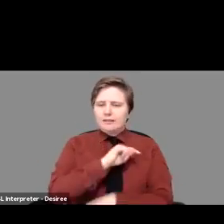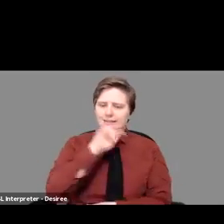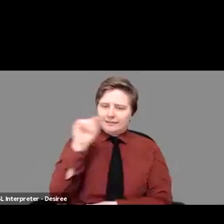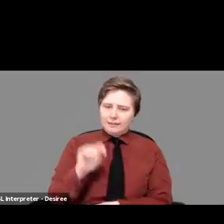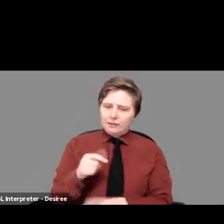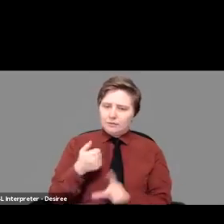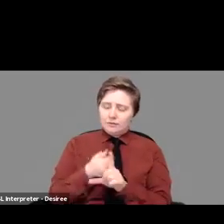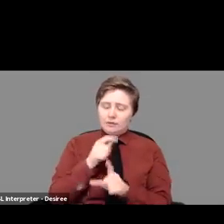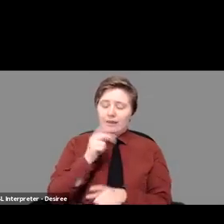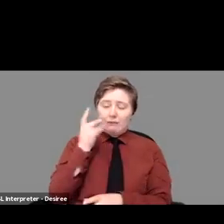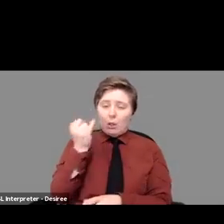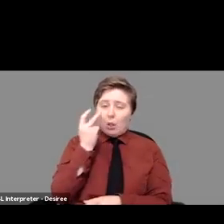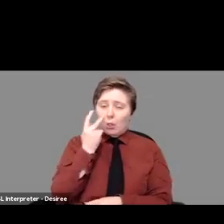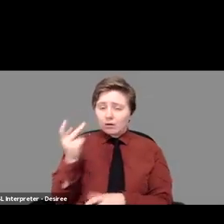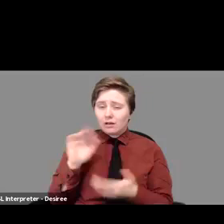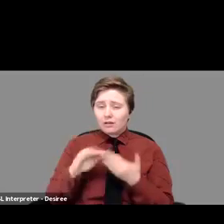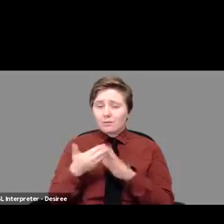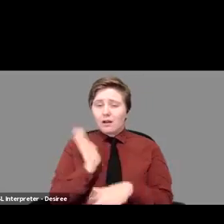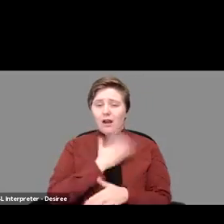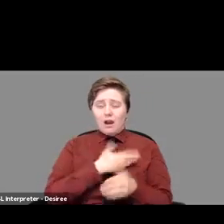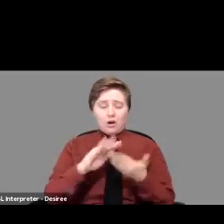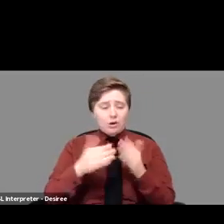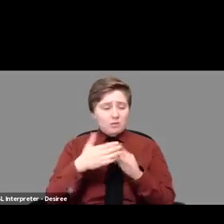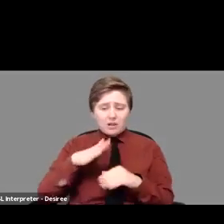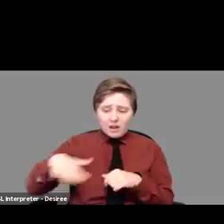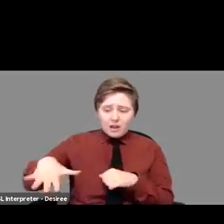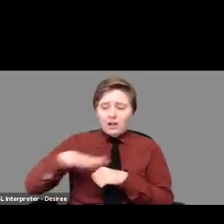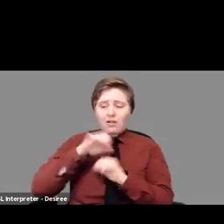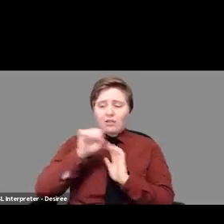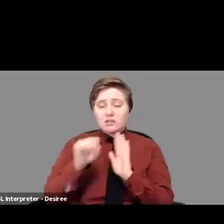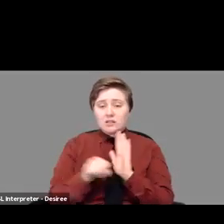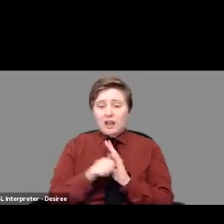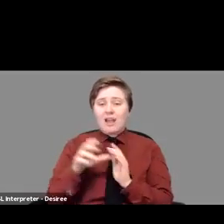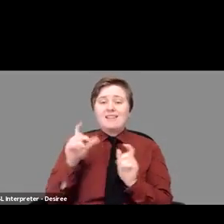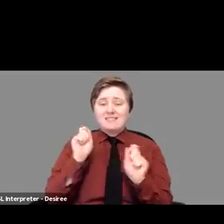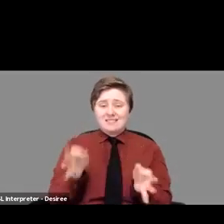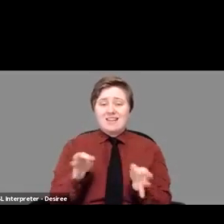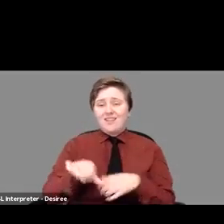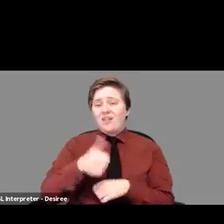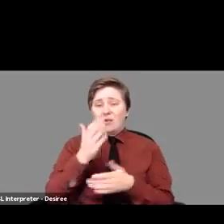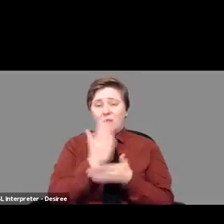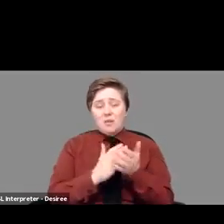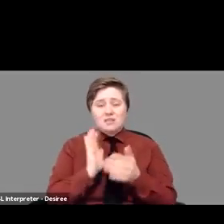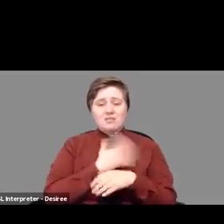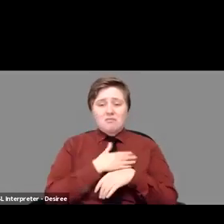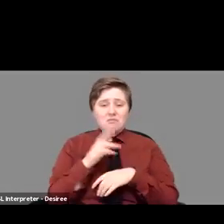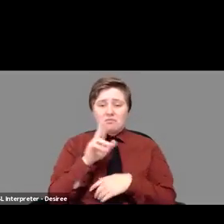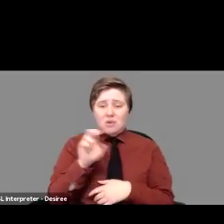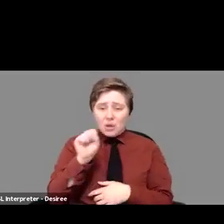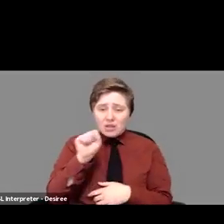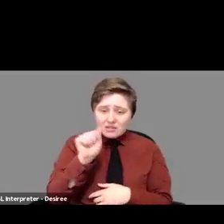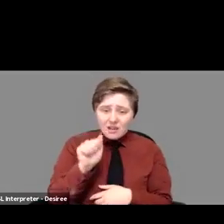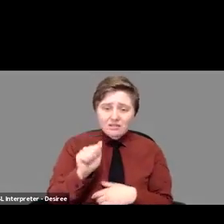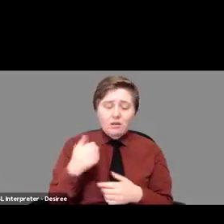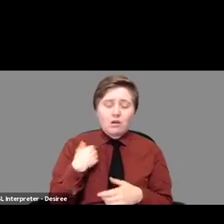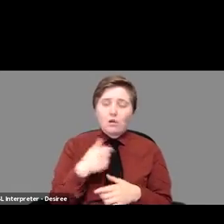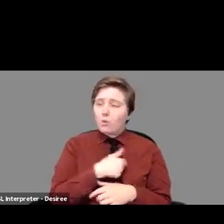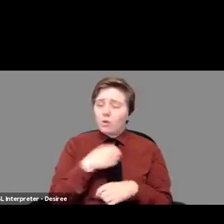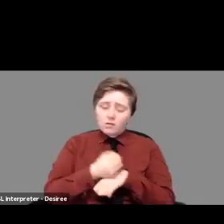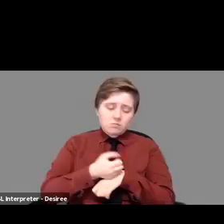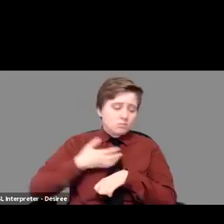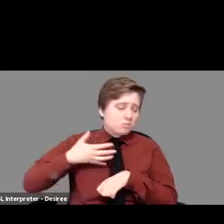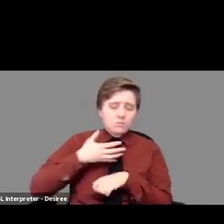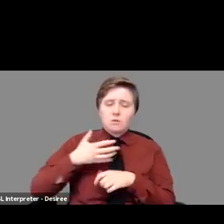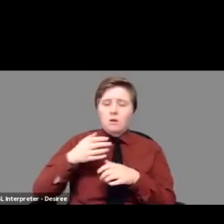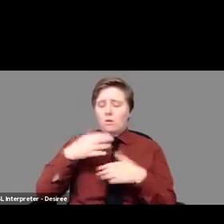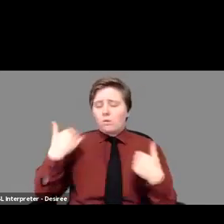when you look around and compare our community to elsewhere in the state, certainly elsewhere in the country, we're ahead of the game when it comes to testing